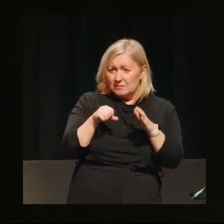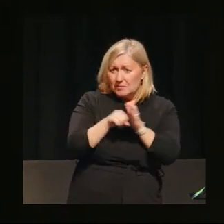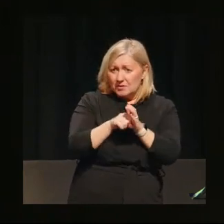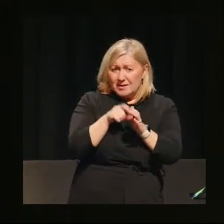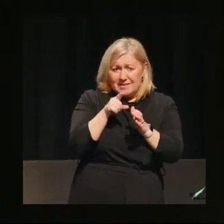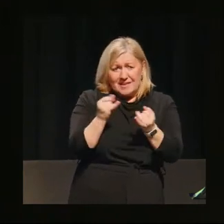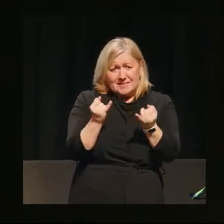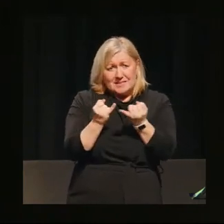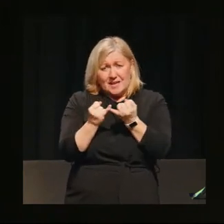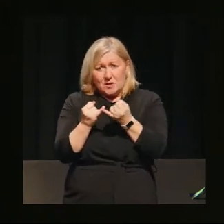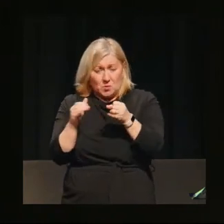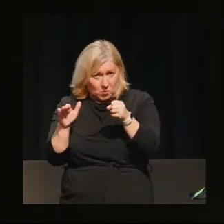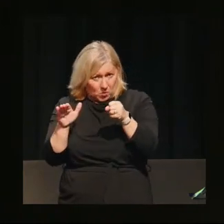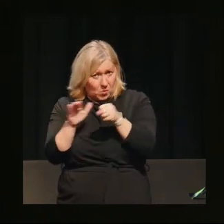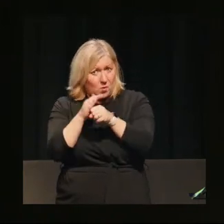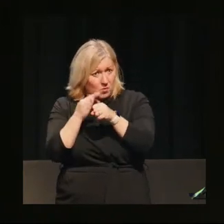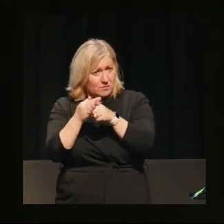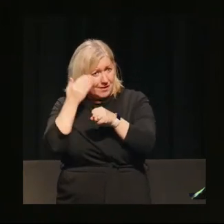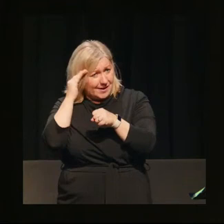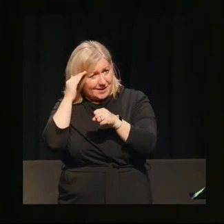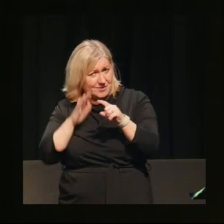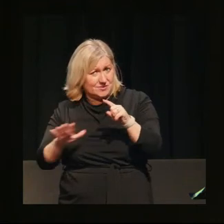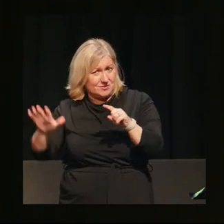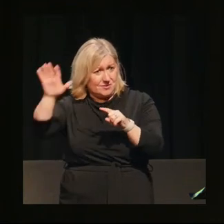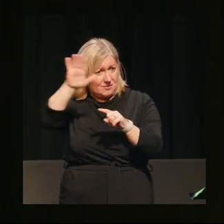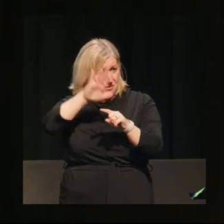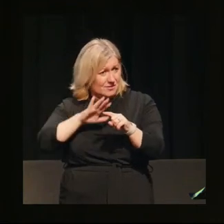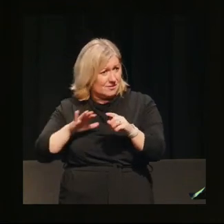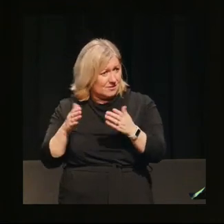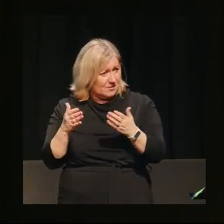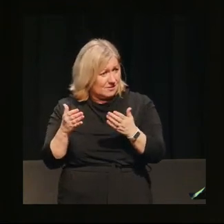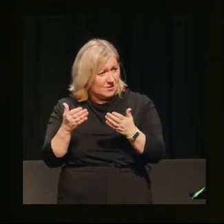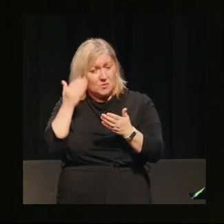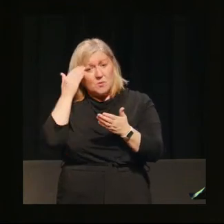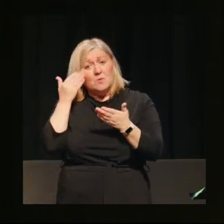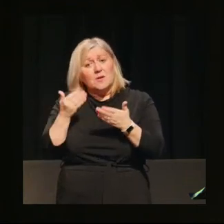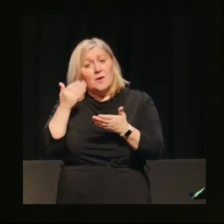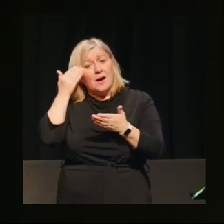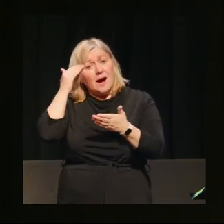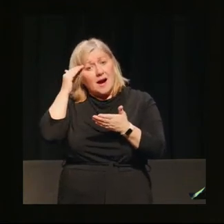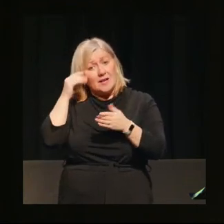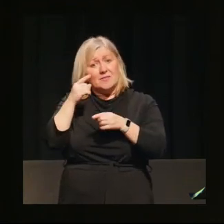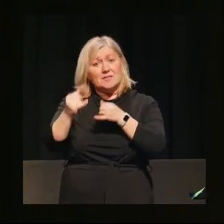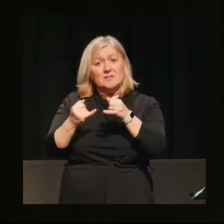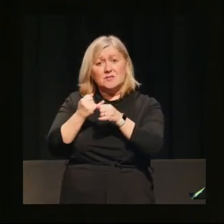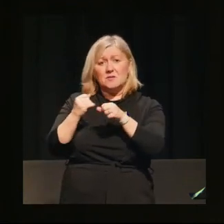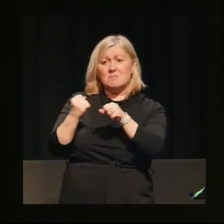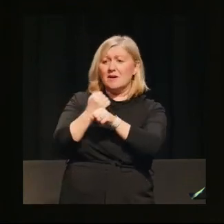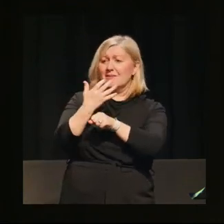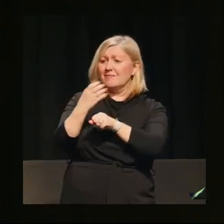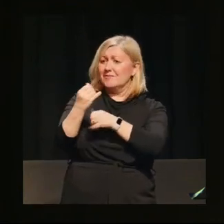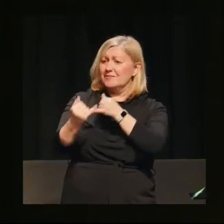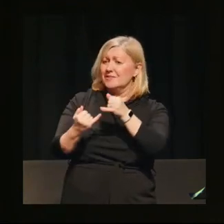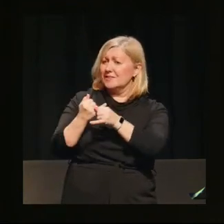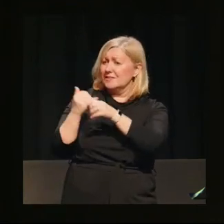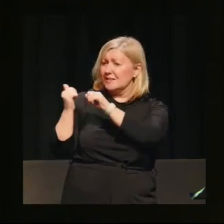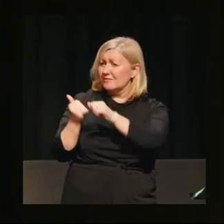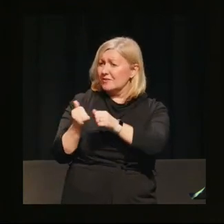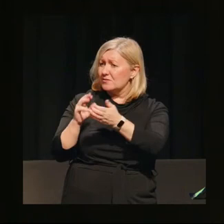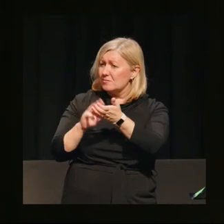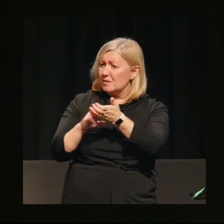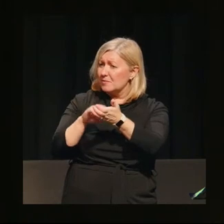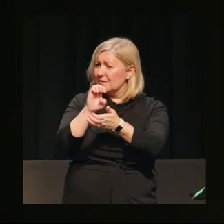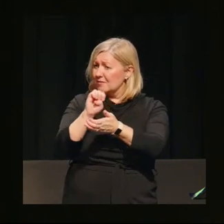island. As Ireland marks 50 years of our membership of the European Union, the origins of the European Union are